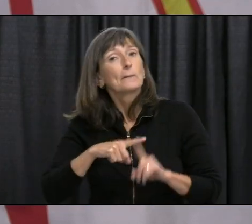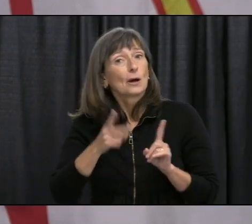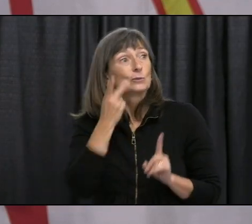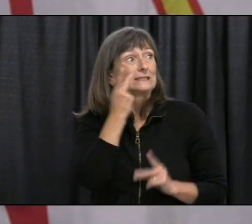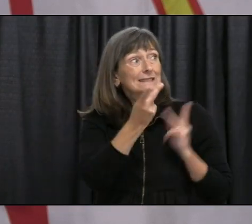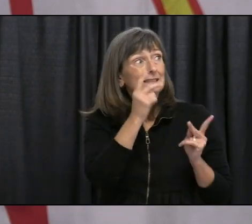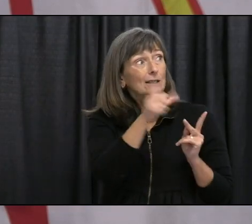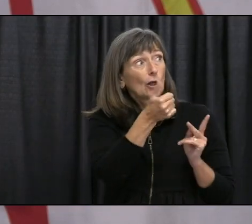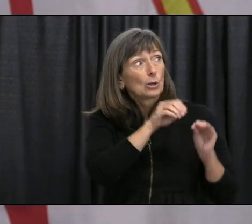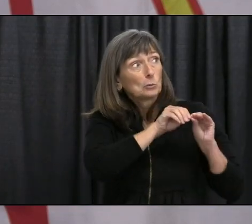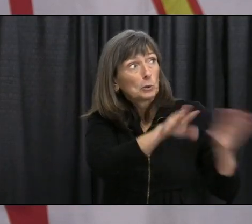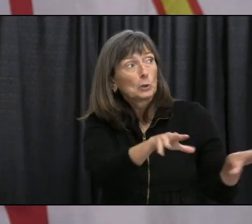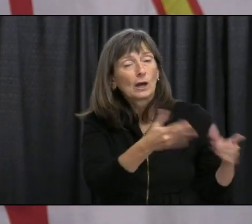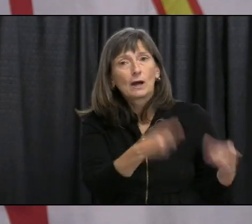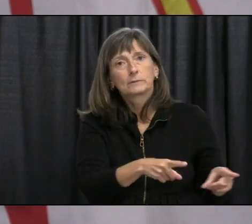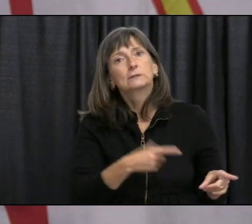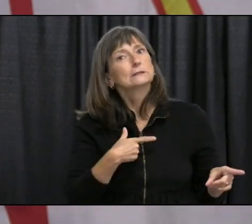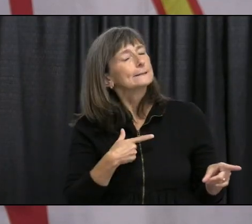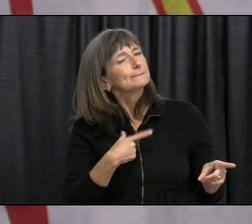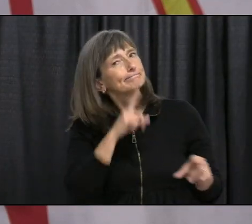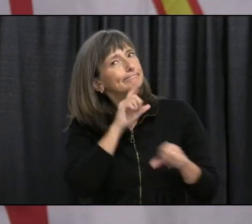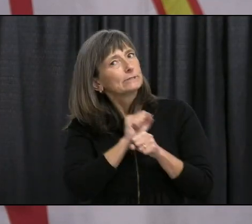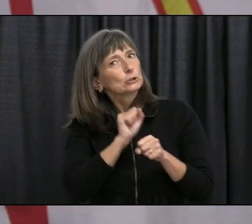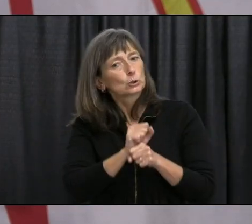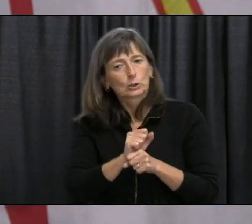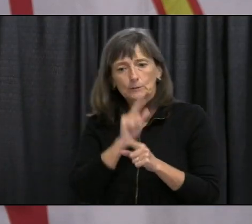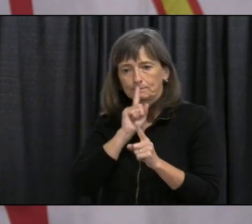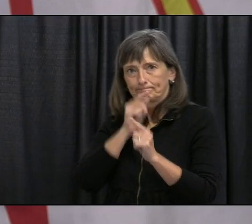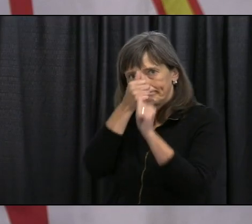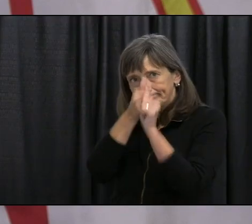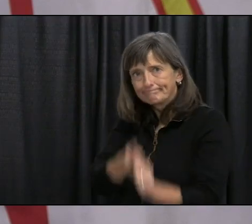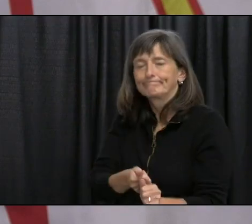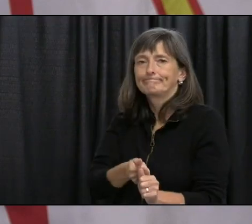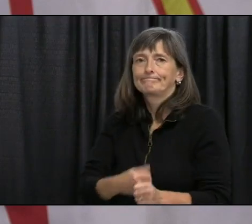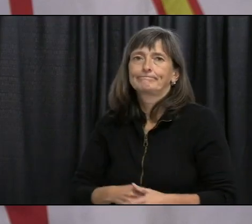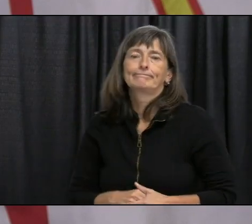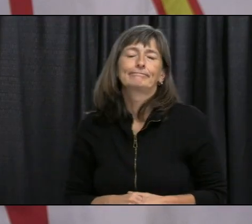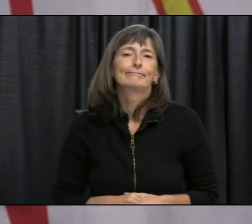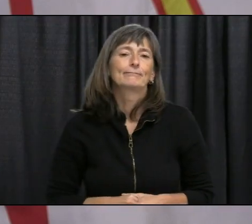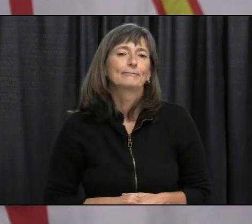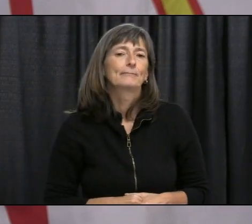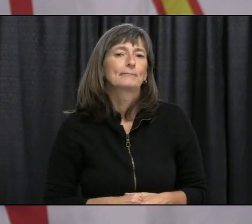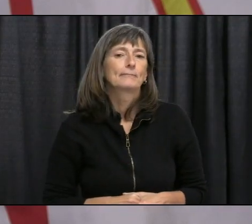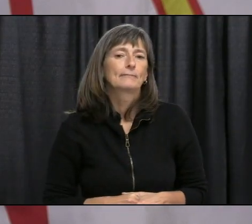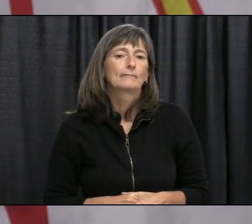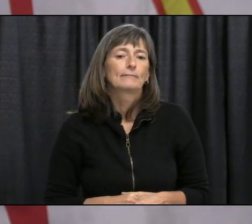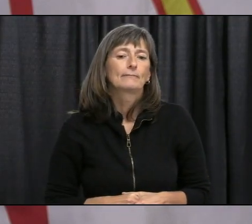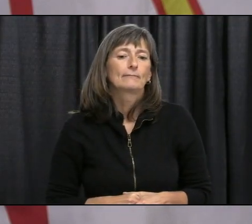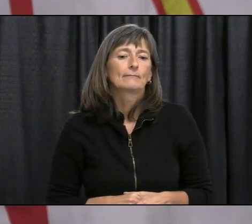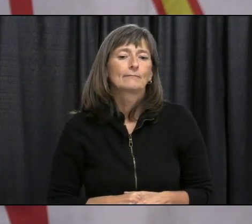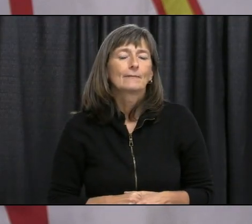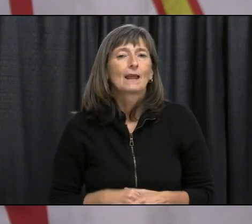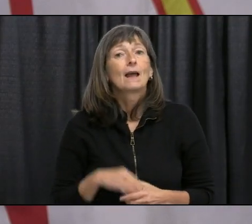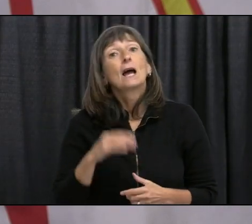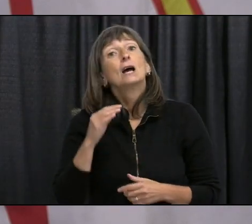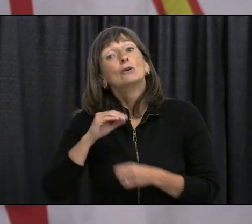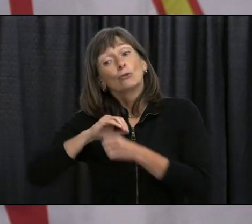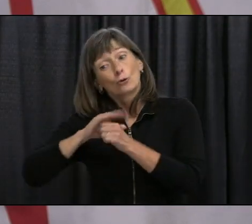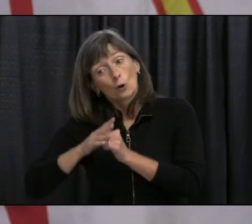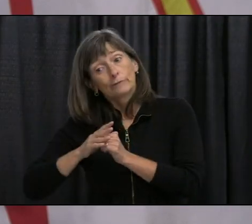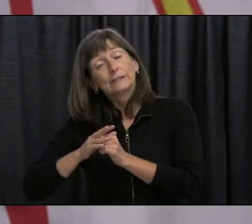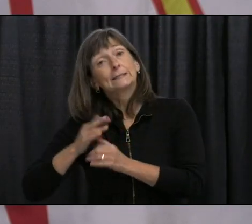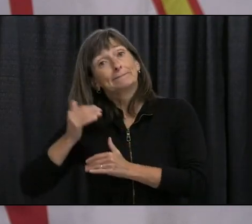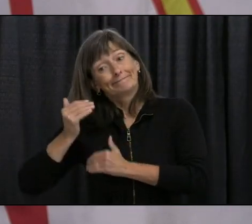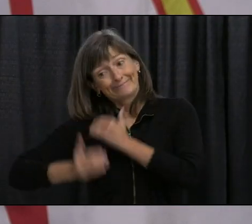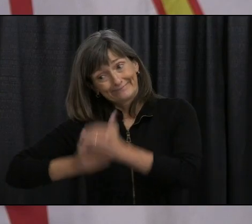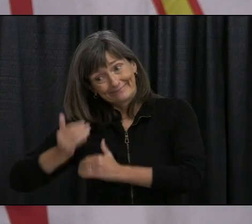remain vigilant. And I know you're all up for the task. While we have been grappling with COVID-19, we